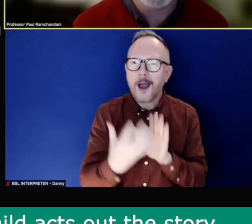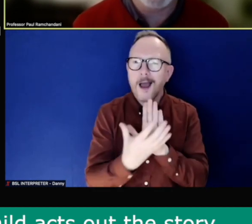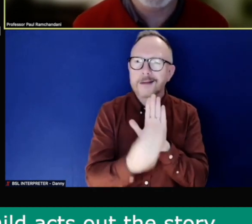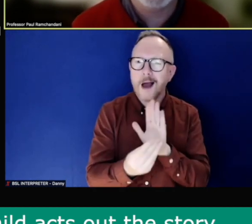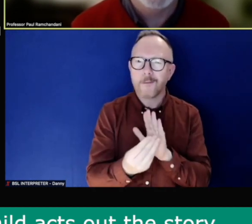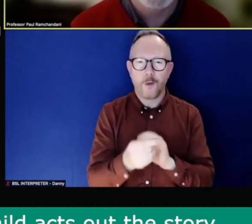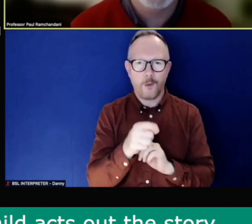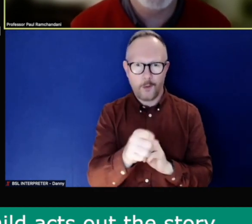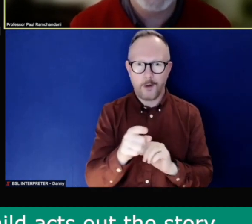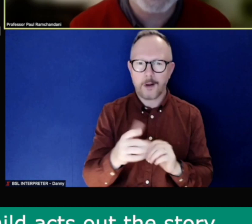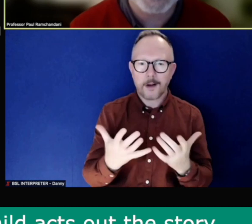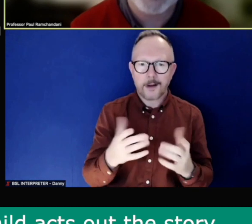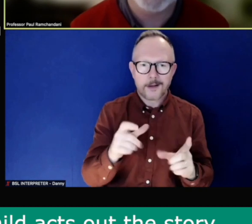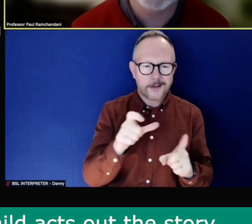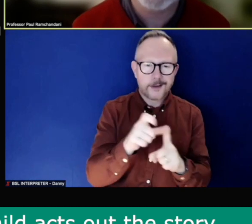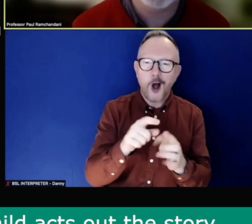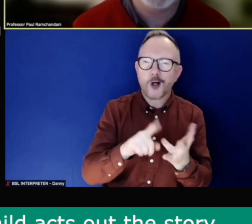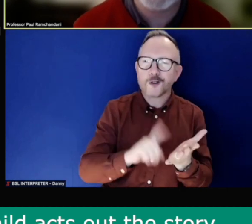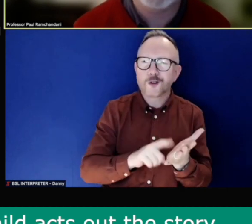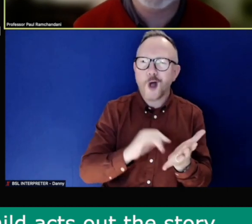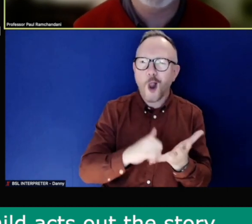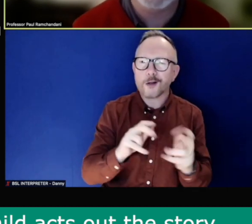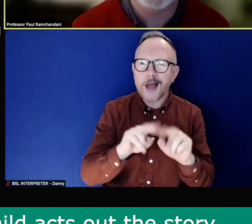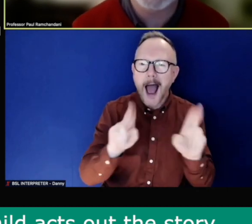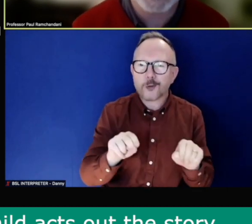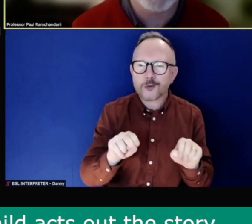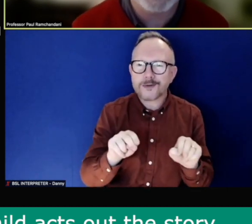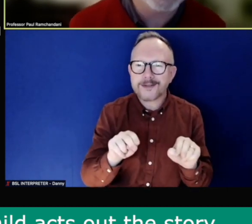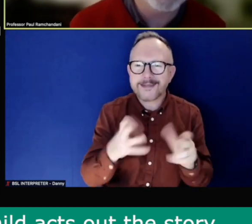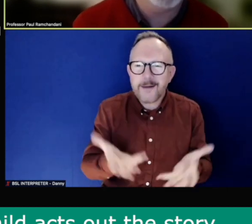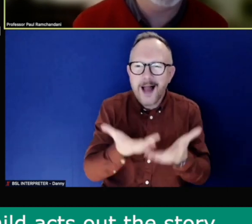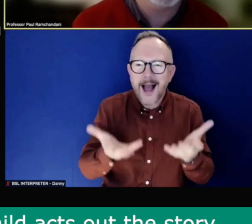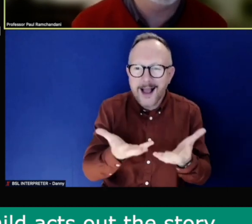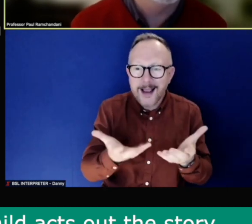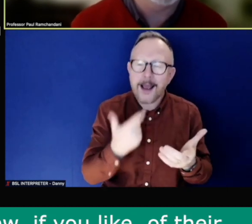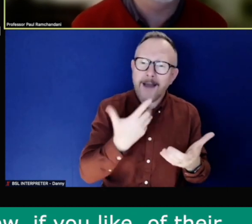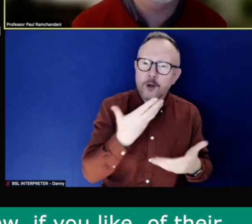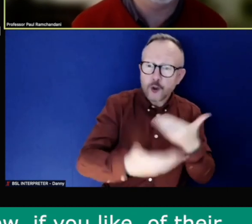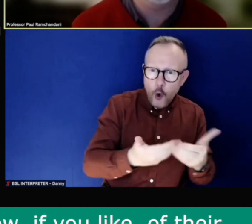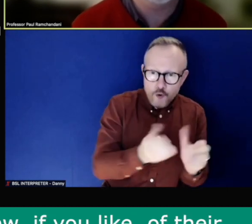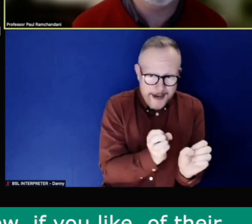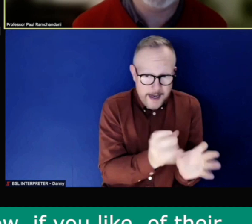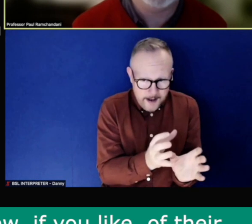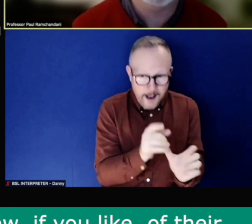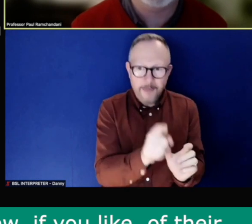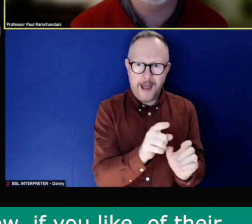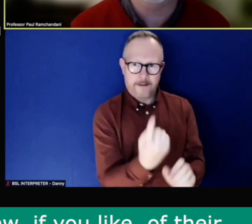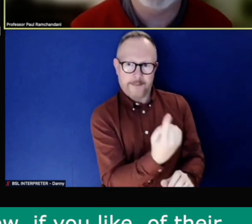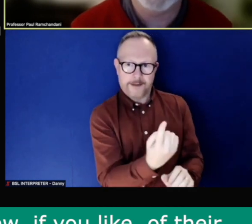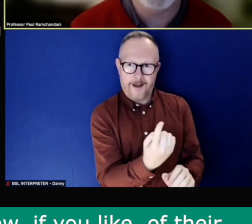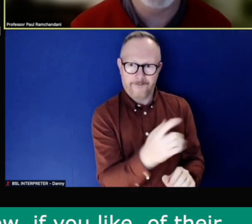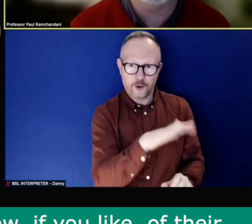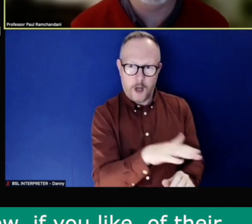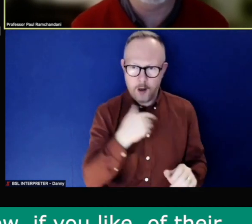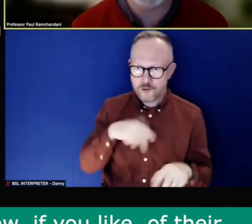of stories are set up, and then the child acts out the story, shows us how they think it will work out. And through this, we're able to get a child's